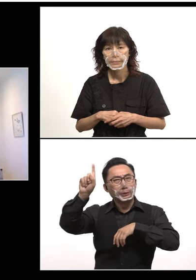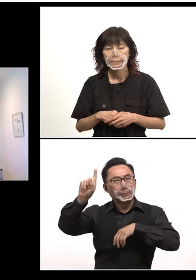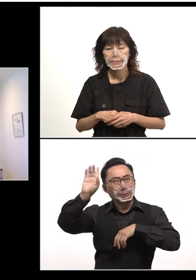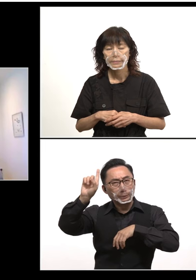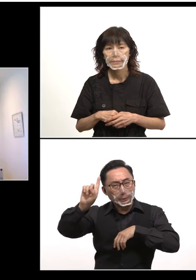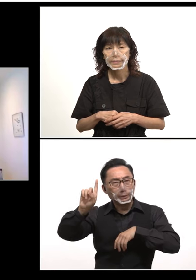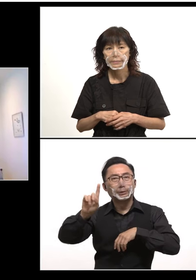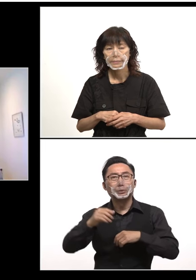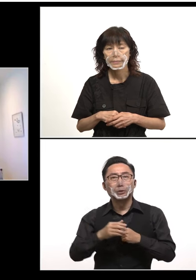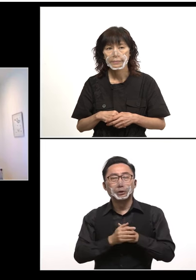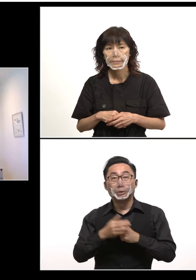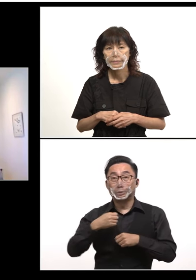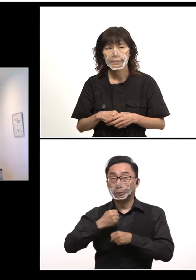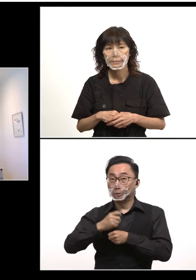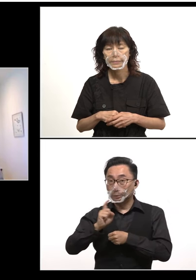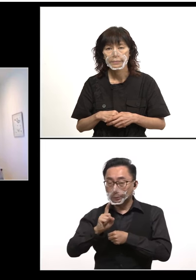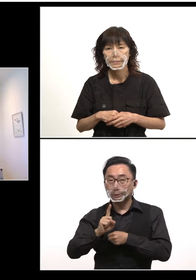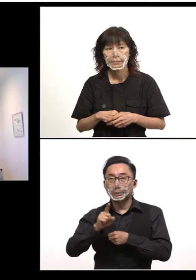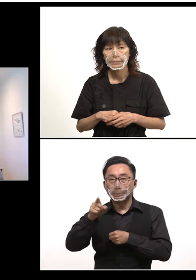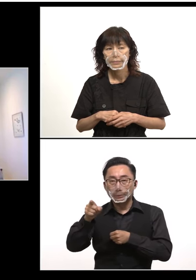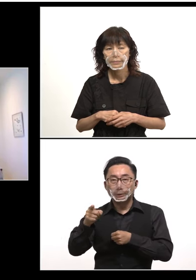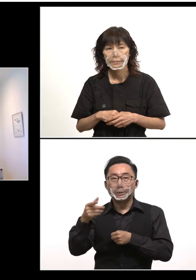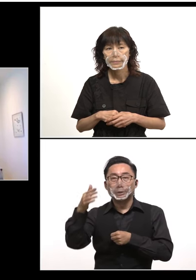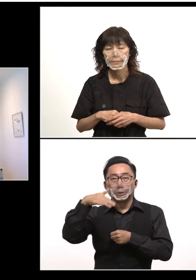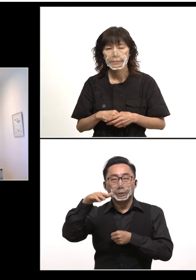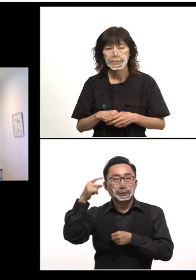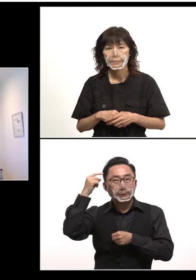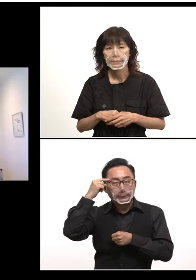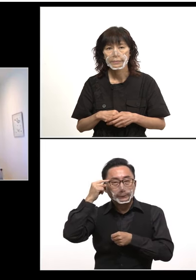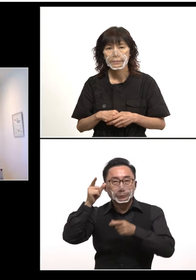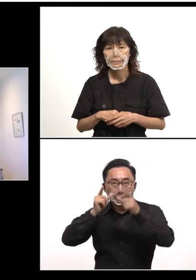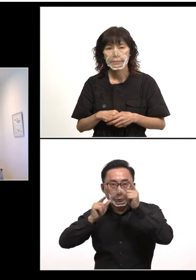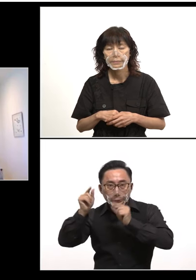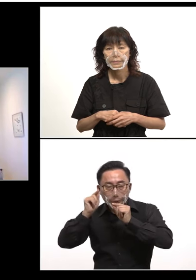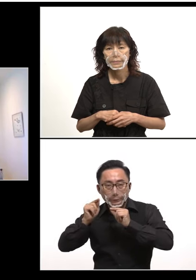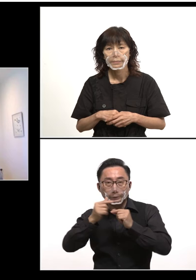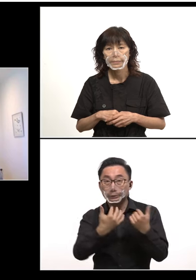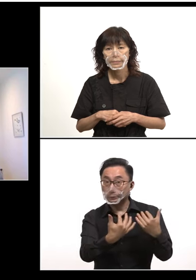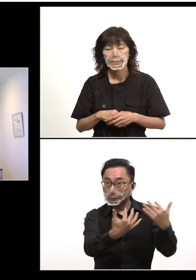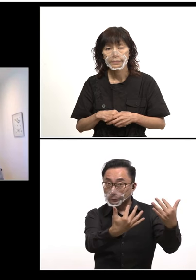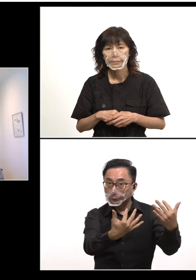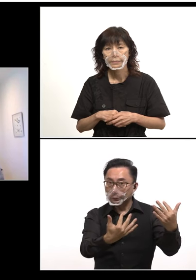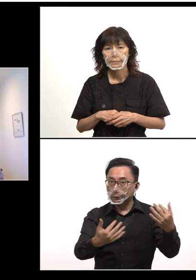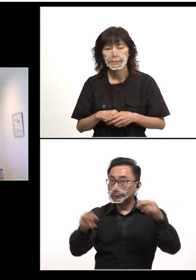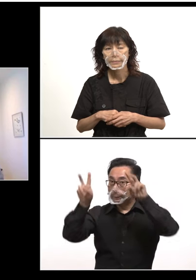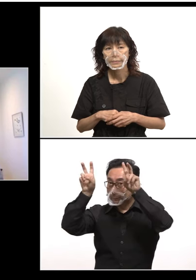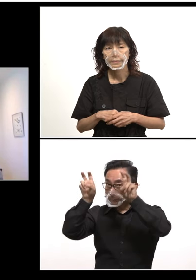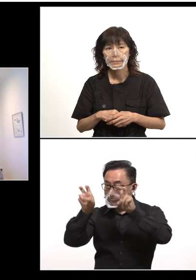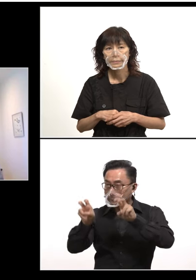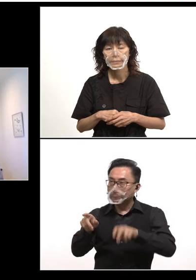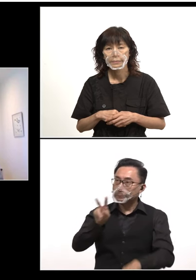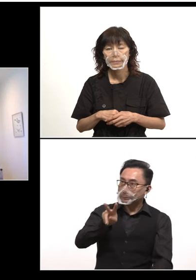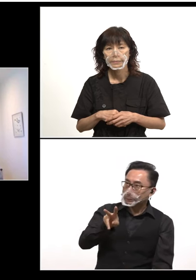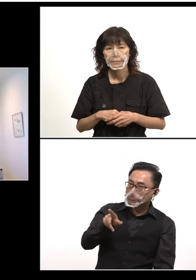about the state of things and asking our audiences to think about this and think about what they can do, what we can all do